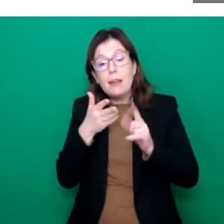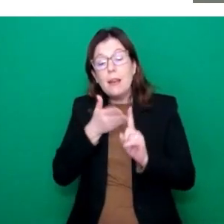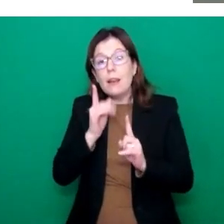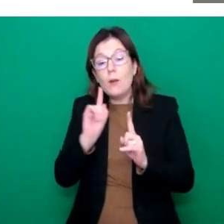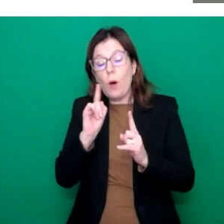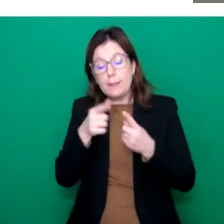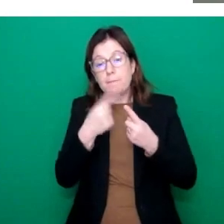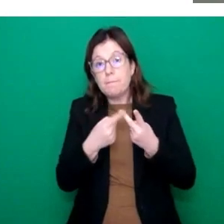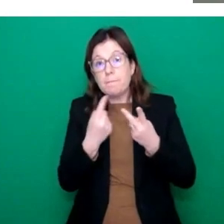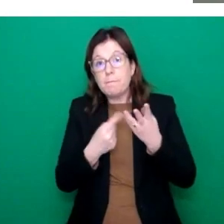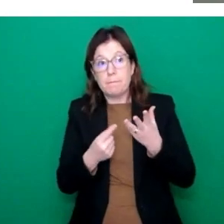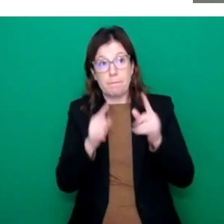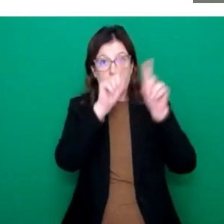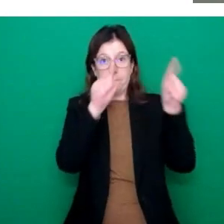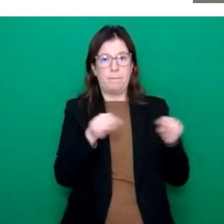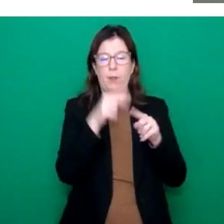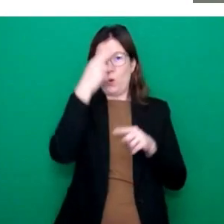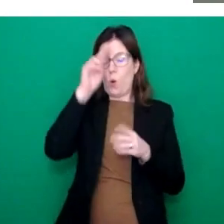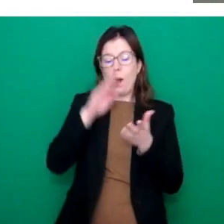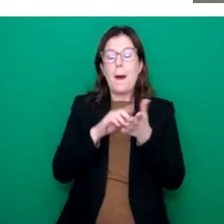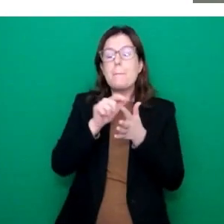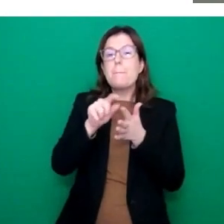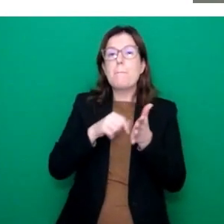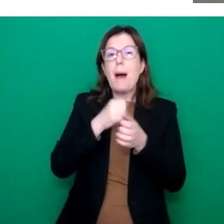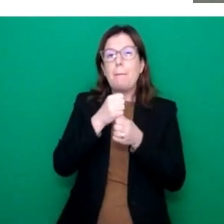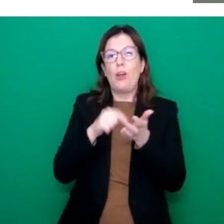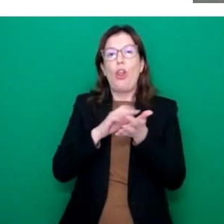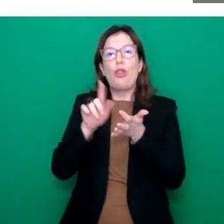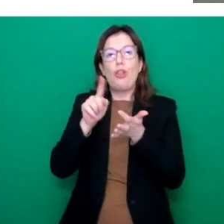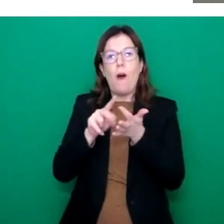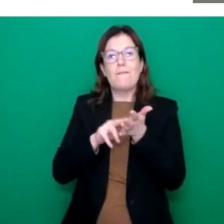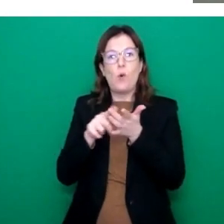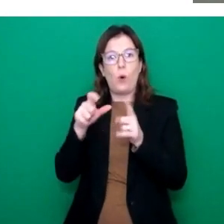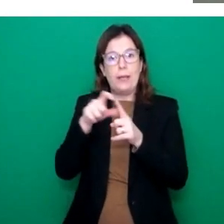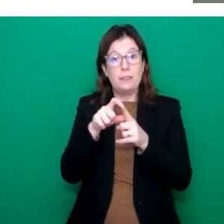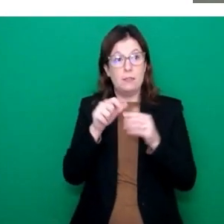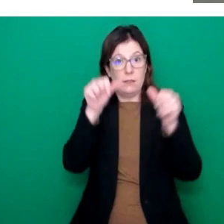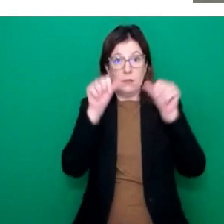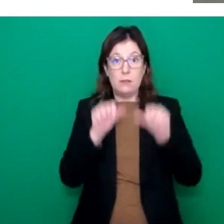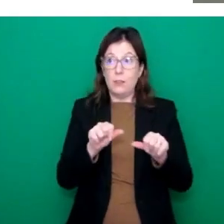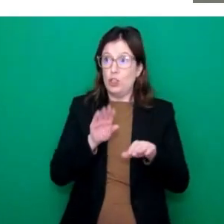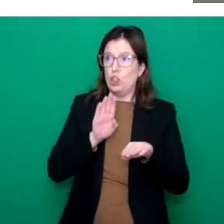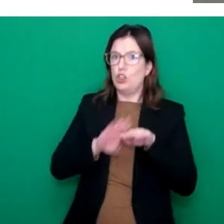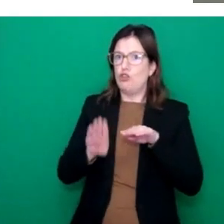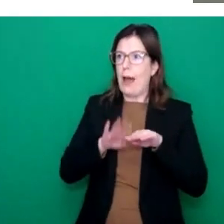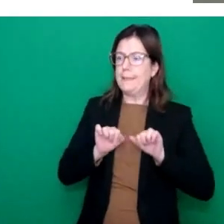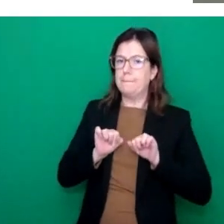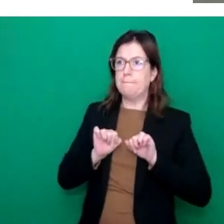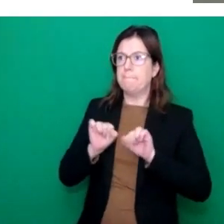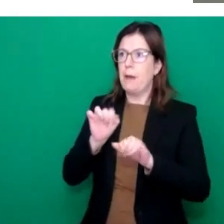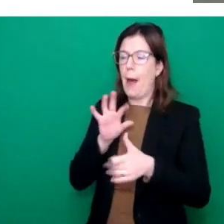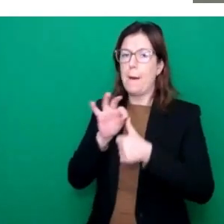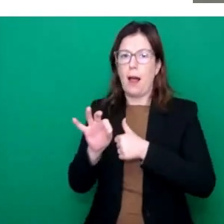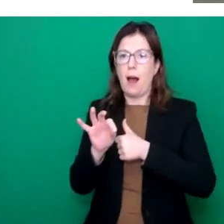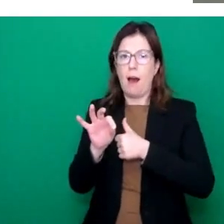The poster was called Mapping the Void: What deters applications from training and limits the impact